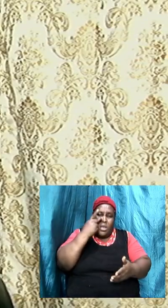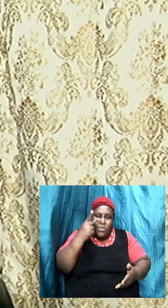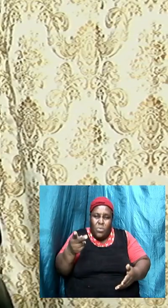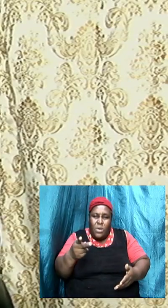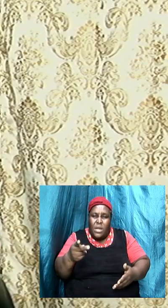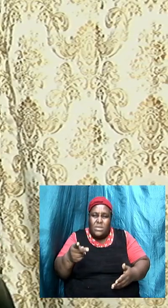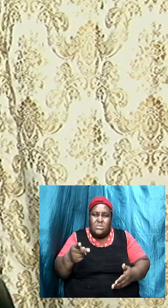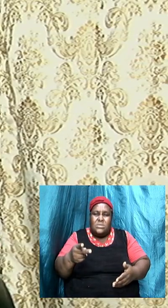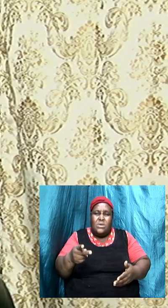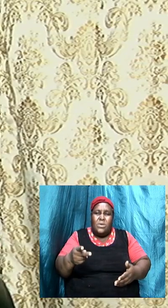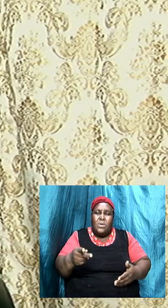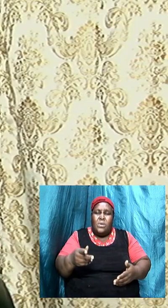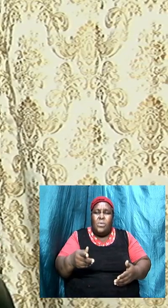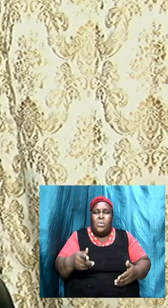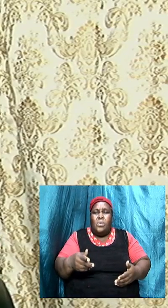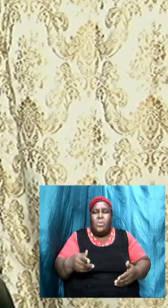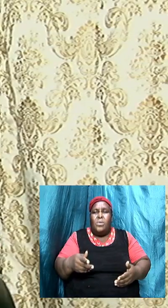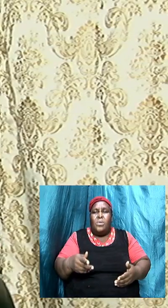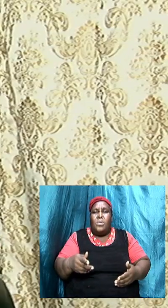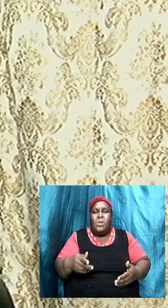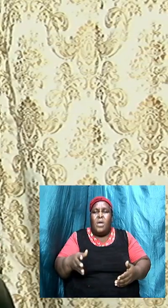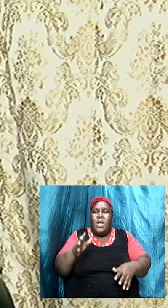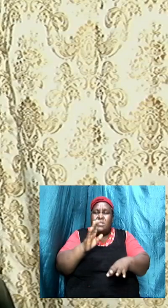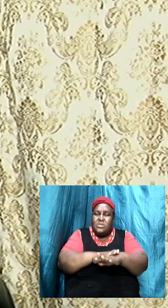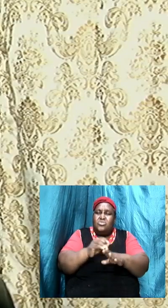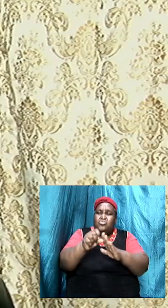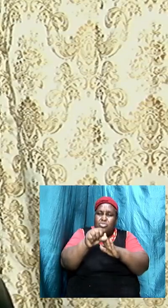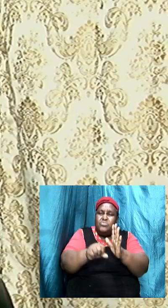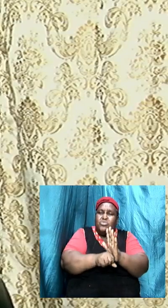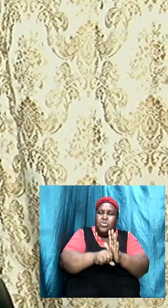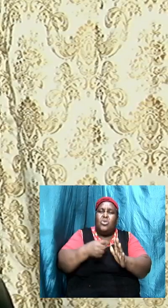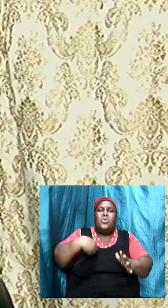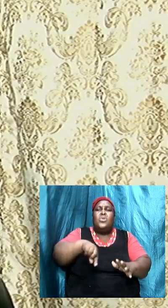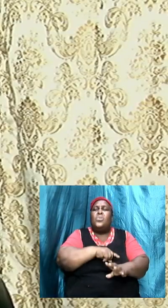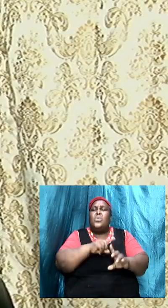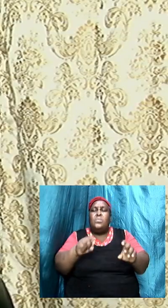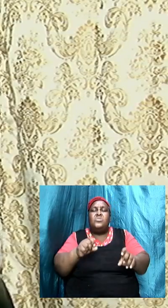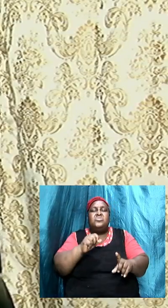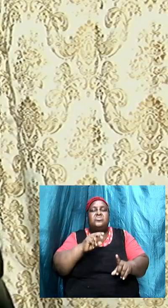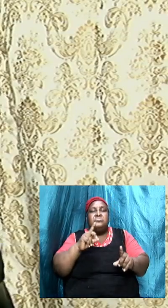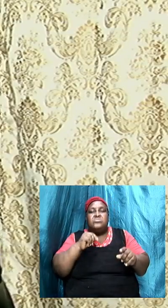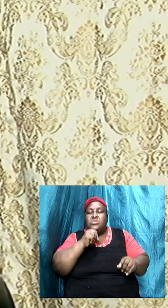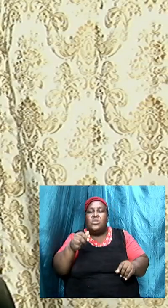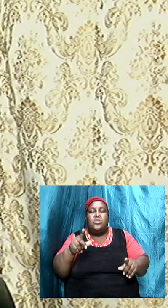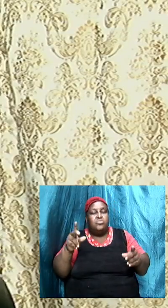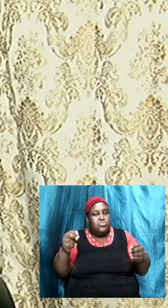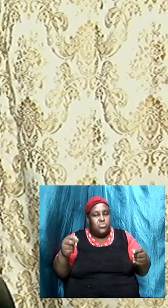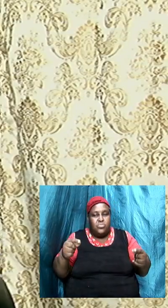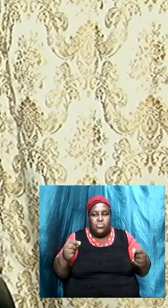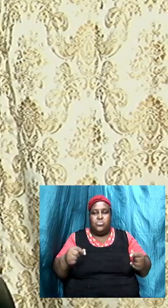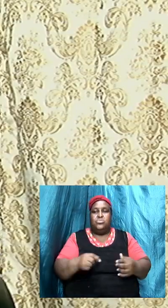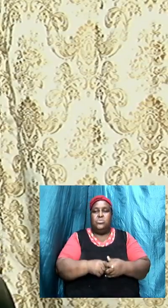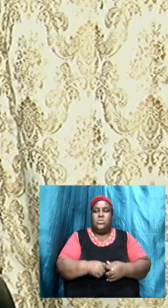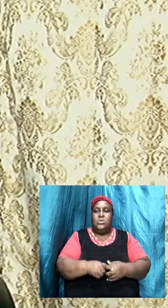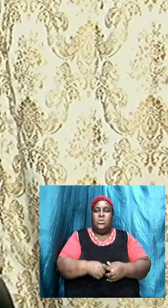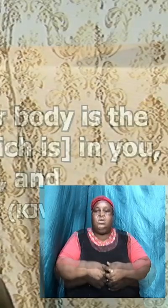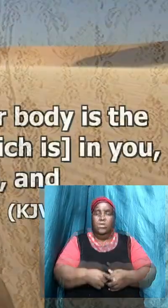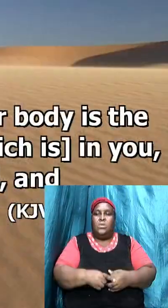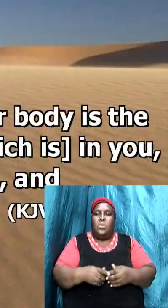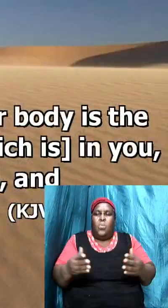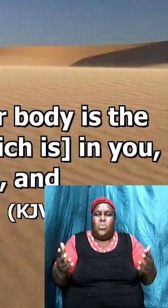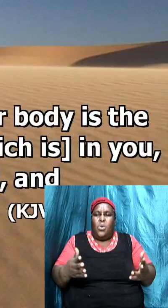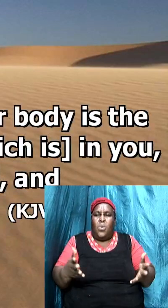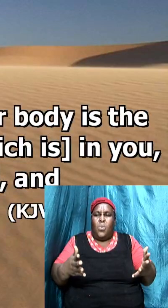and is able to say, look here, based upon this scripture, we should not do this. what 1 Corinthians 6 verses 19 says. He